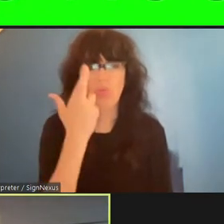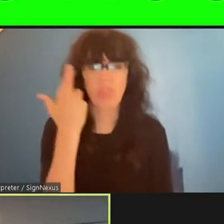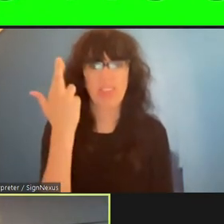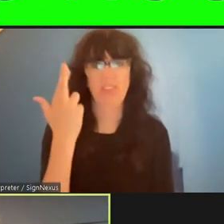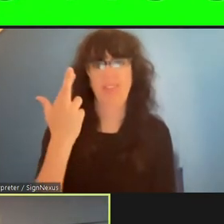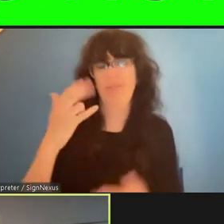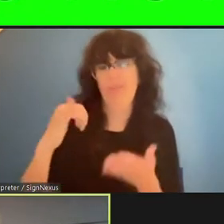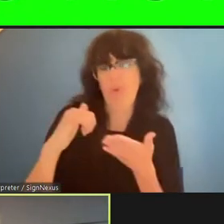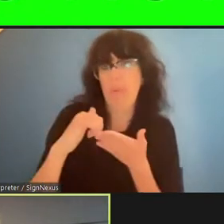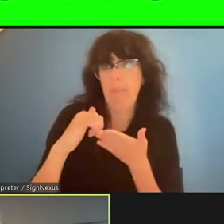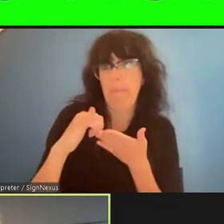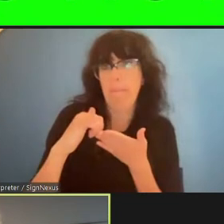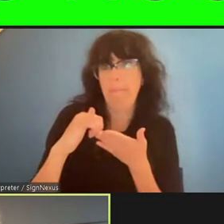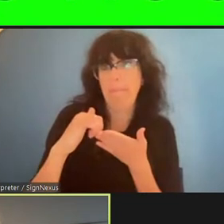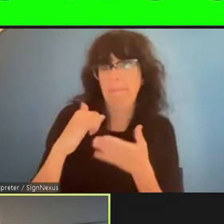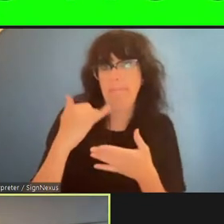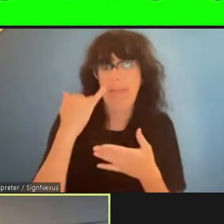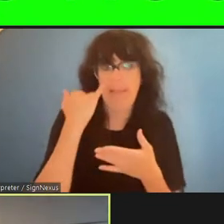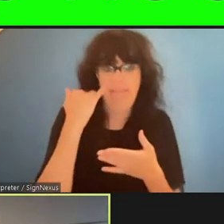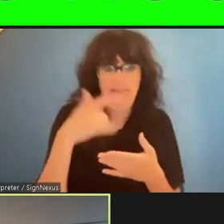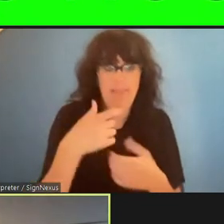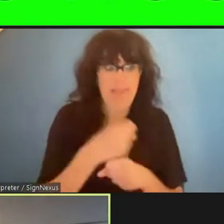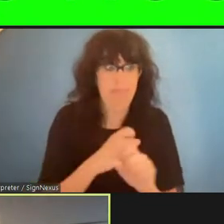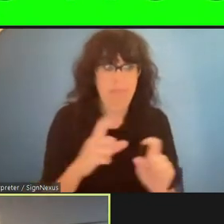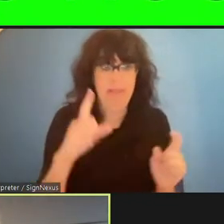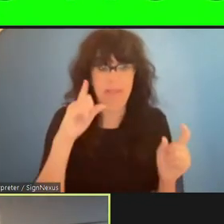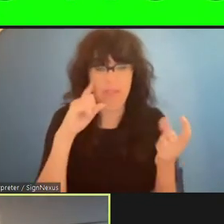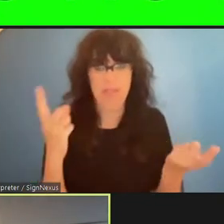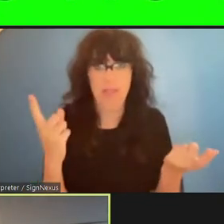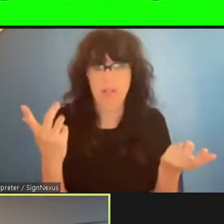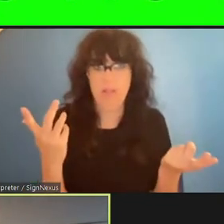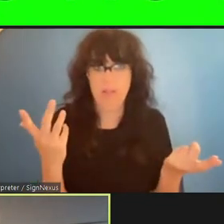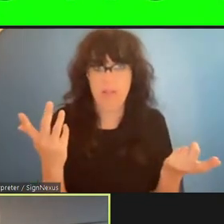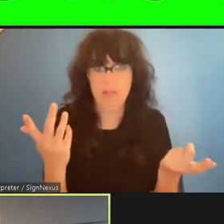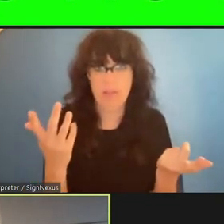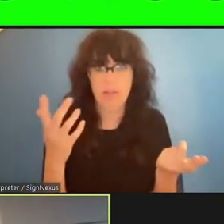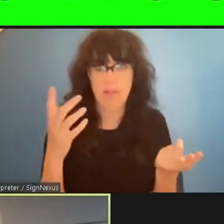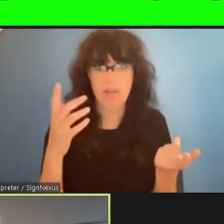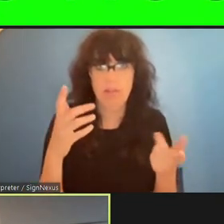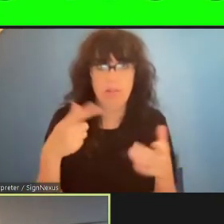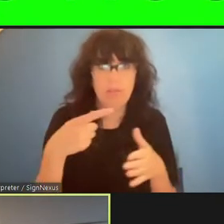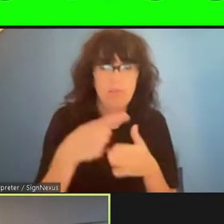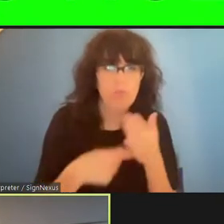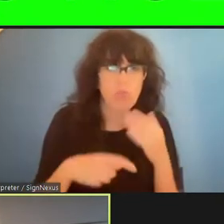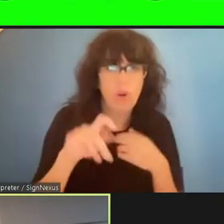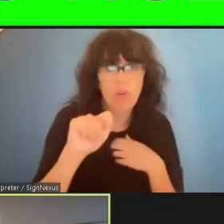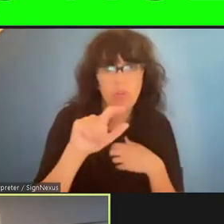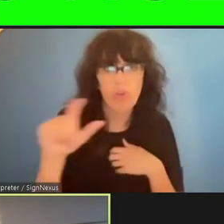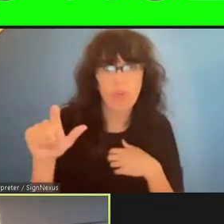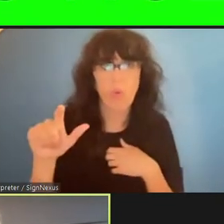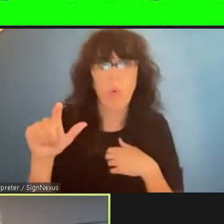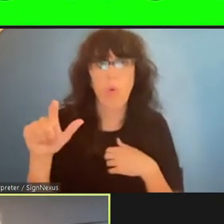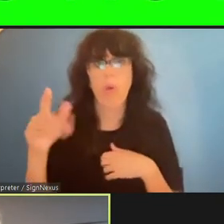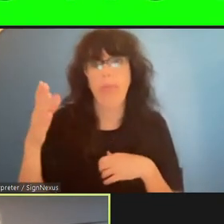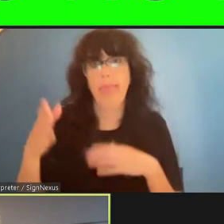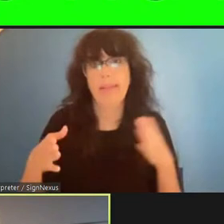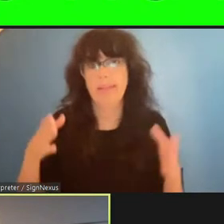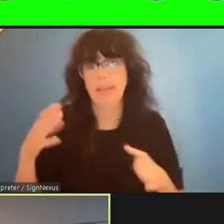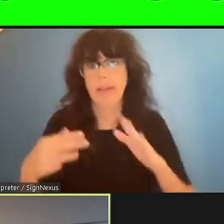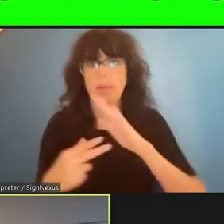this scheme made any sense of all would have something to do with charging a toll on these side bridges